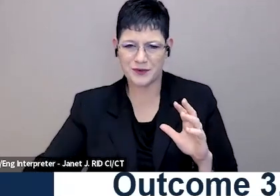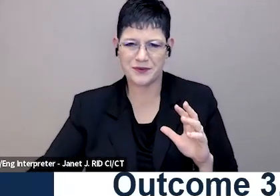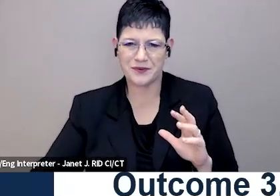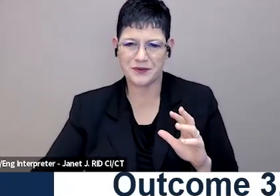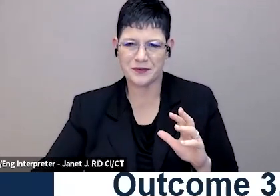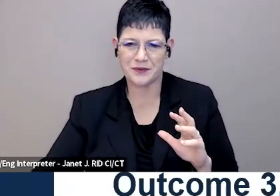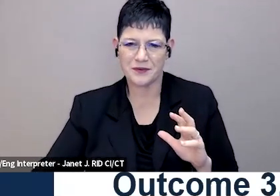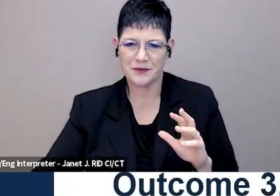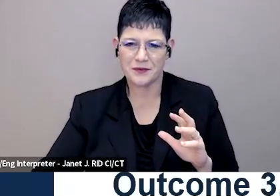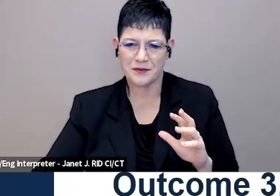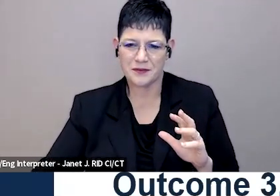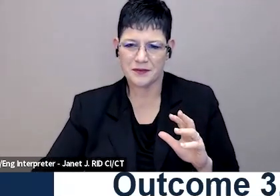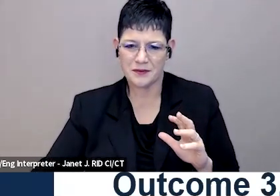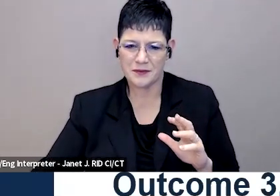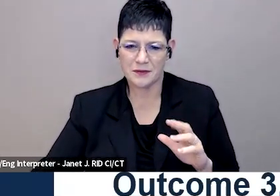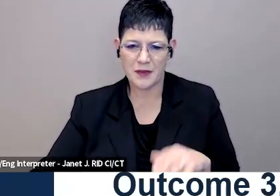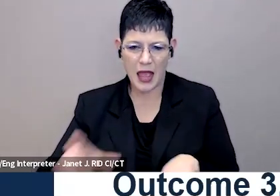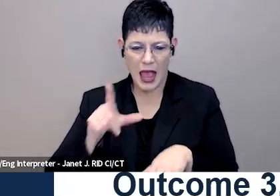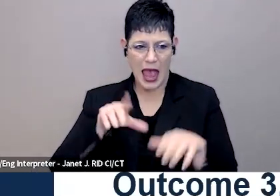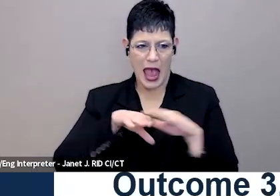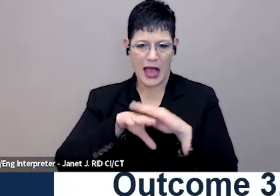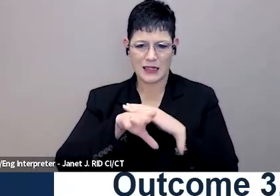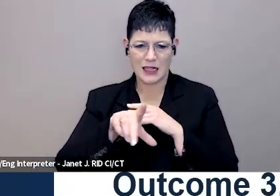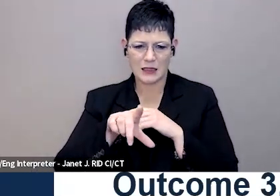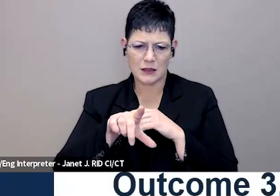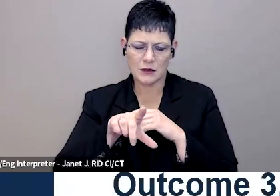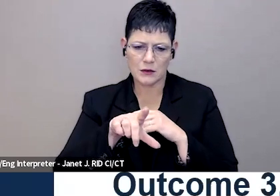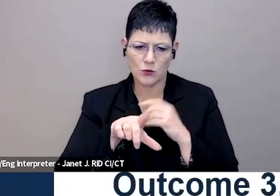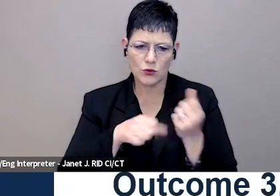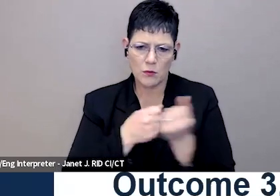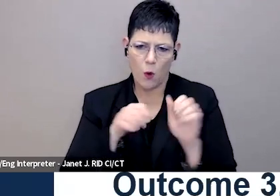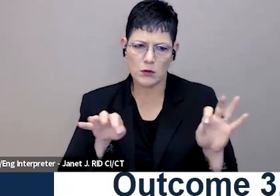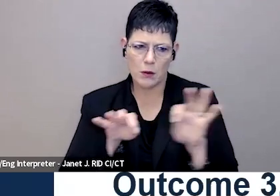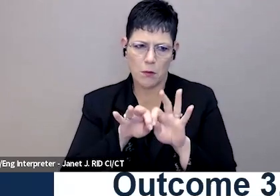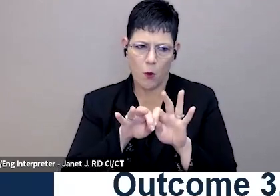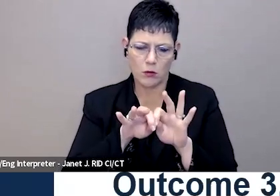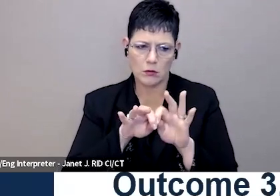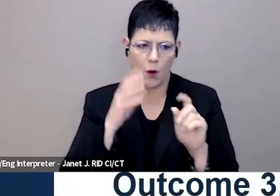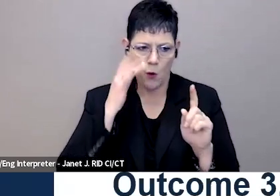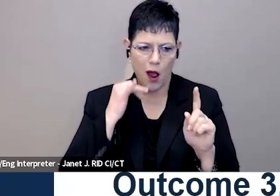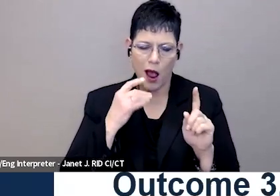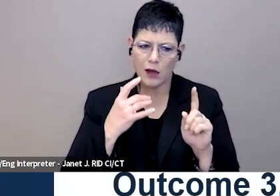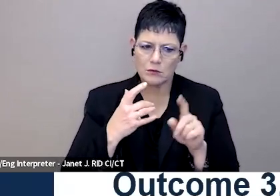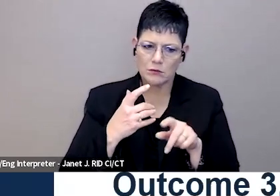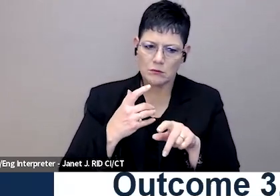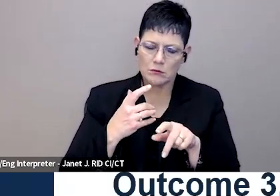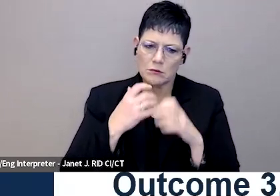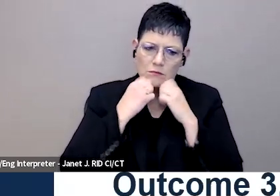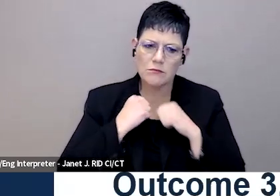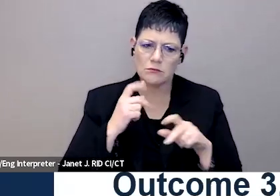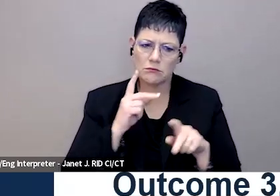access to timely support is really critical to keeping people with disabilities and older adults at